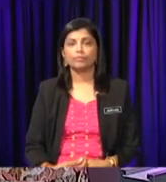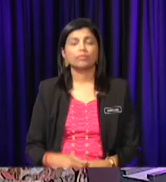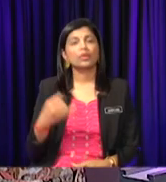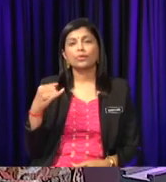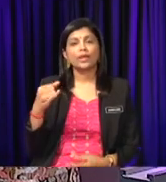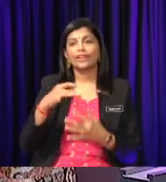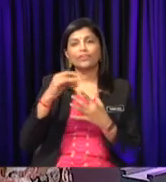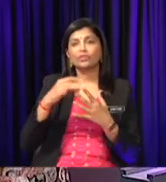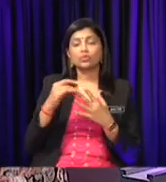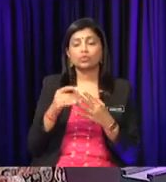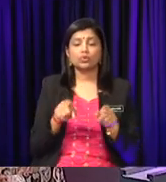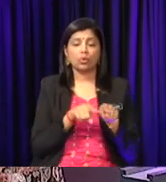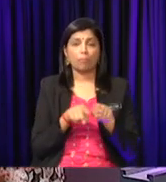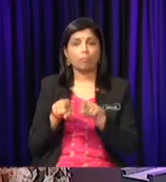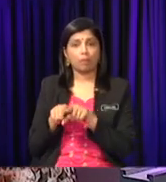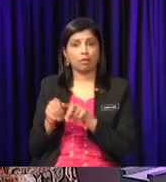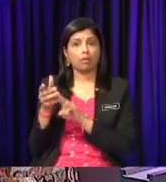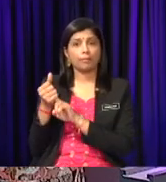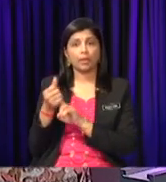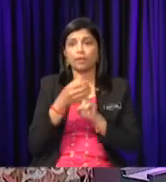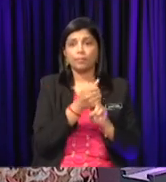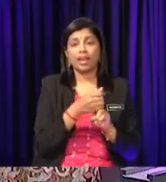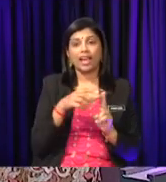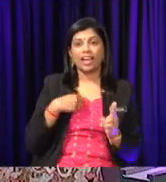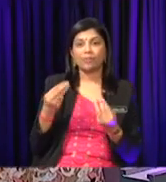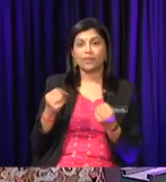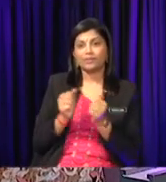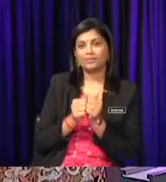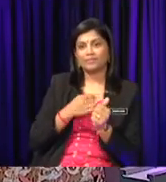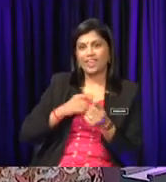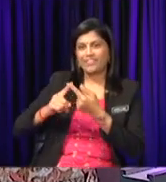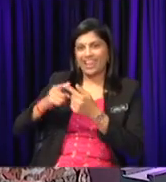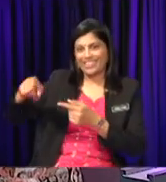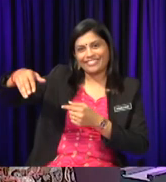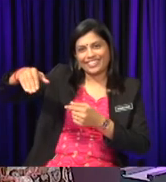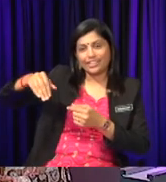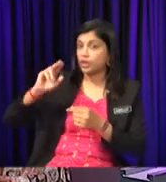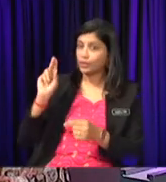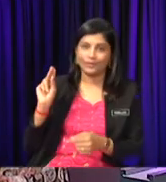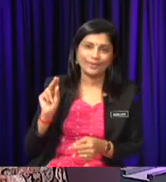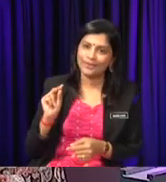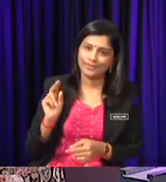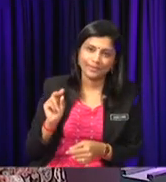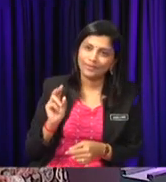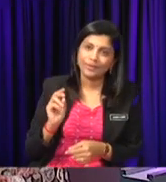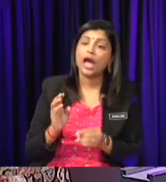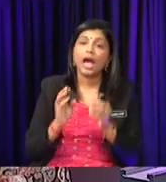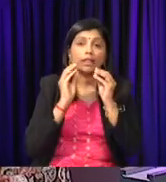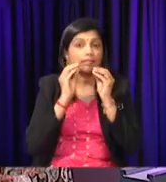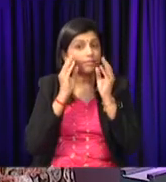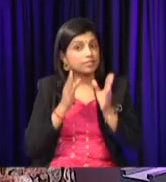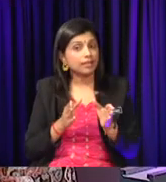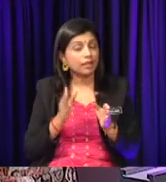So from now on, pupils, especially from five, if you already know who your pair is, you should start